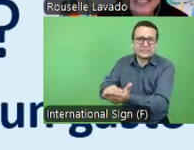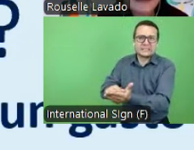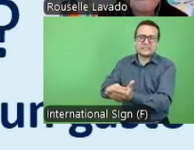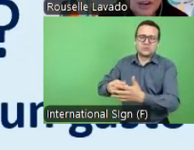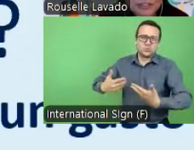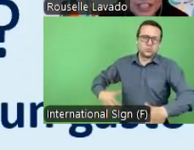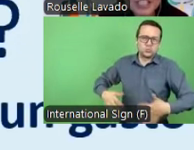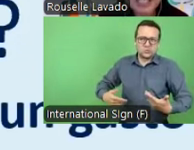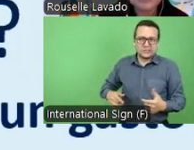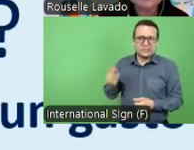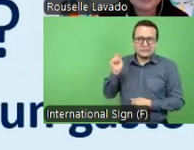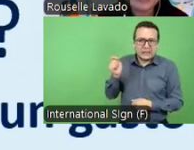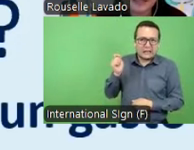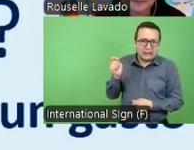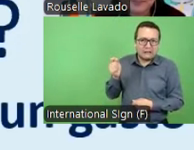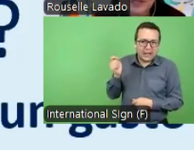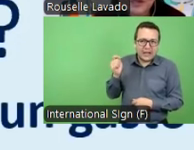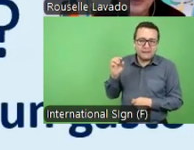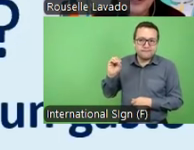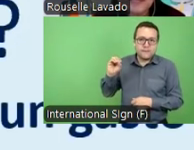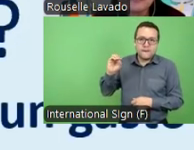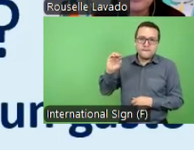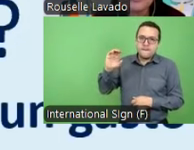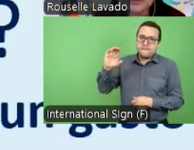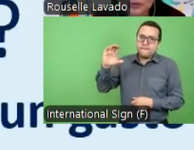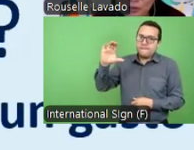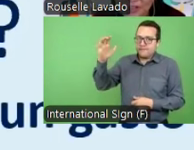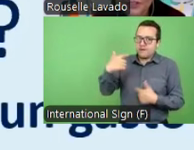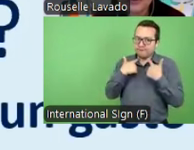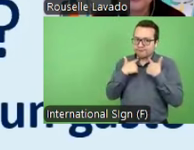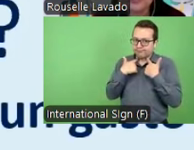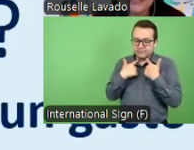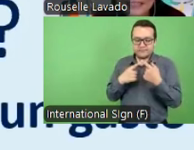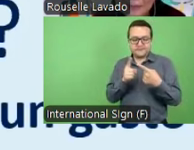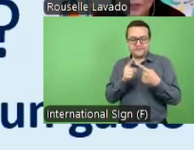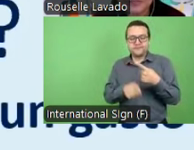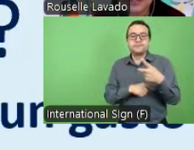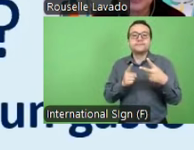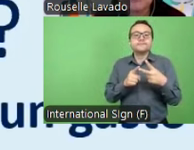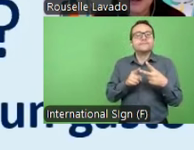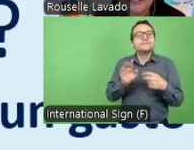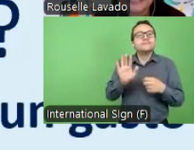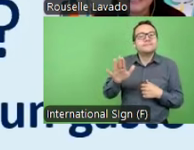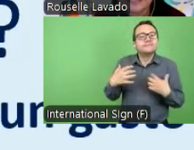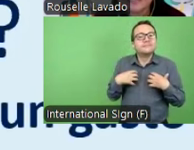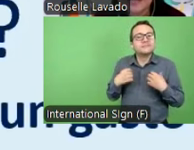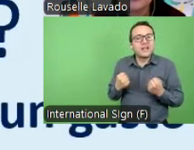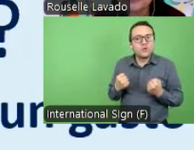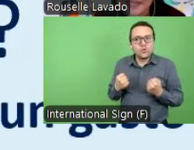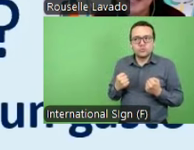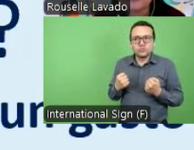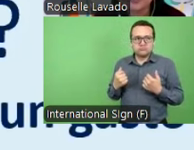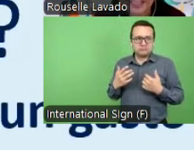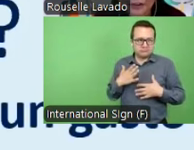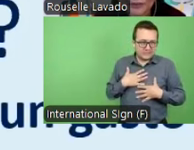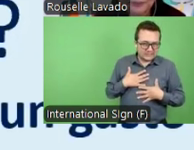is impoverishing health spending, where people cross or fall deeper below the poverty line after